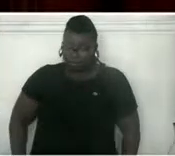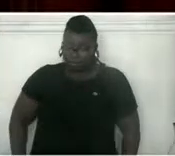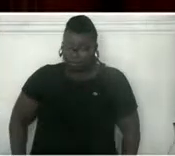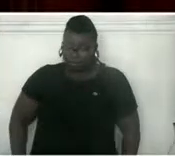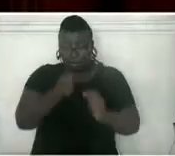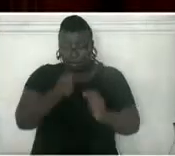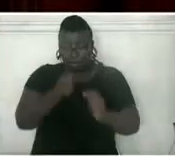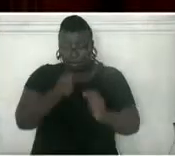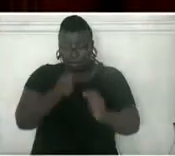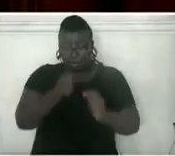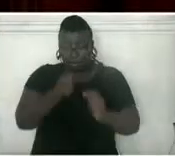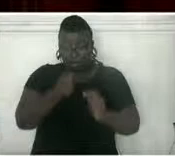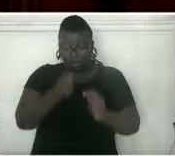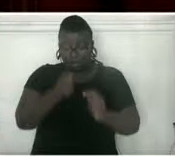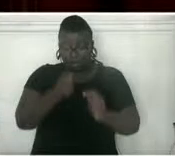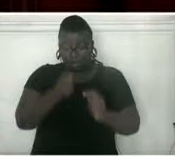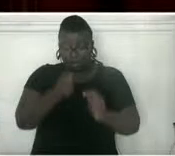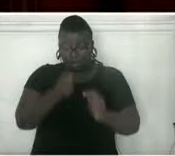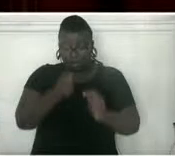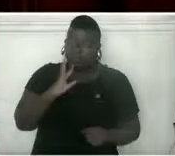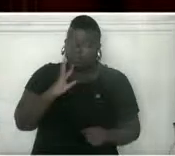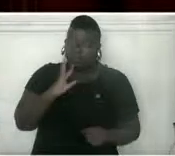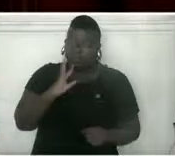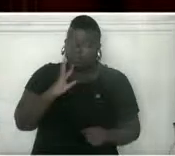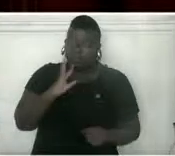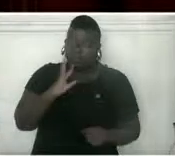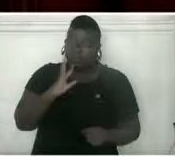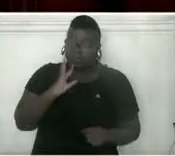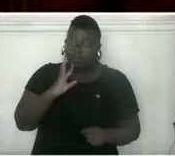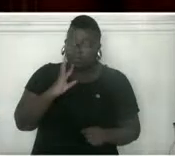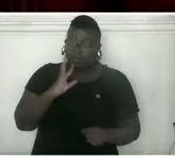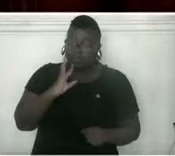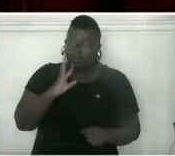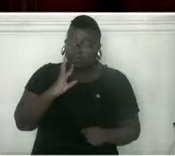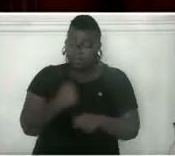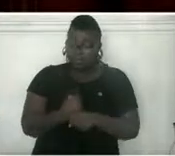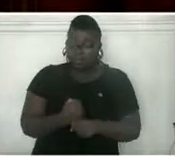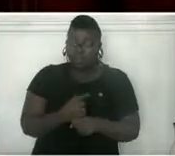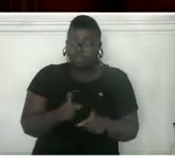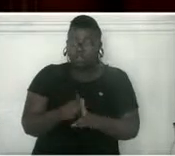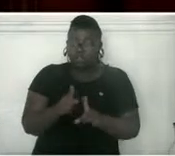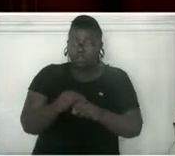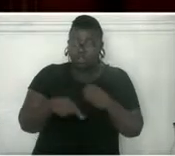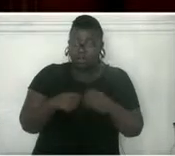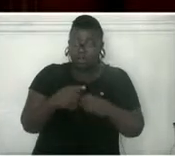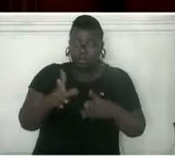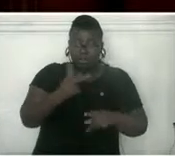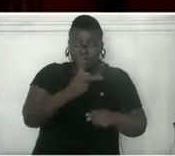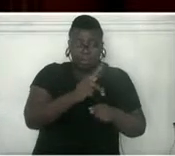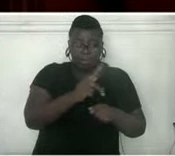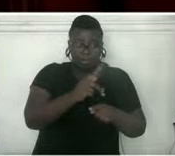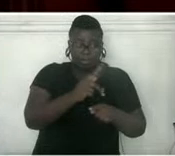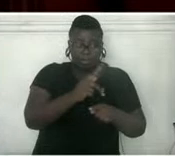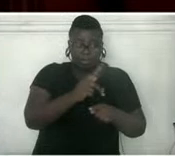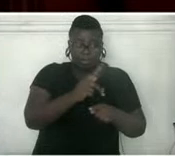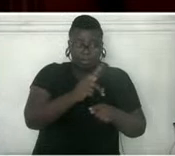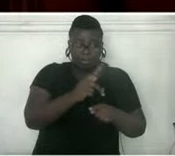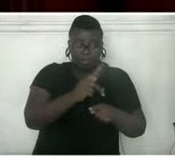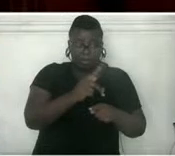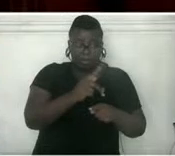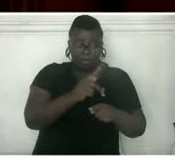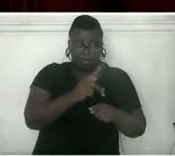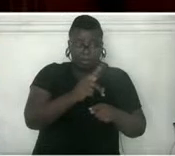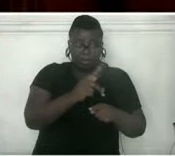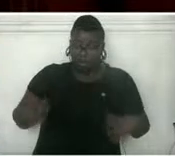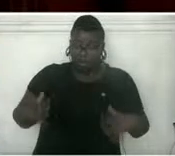Speaker, as per our announcement last year regarding our plan to establish a fully fledged clothing and